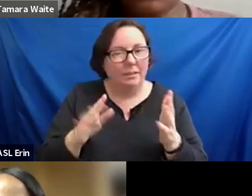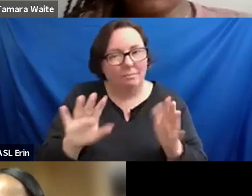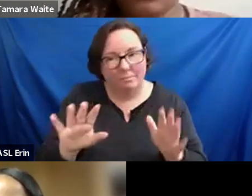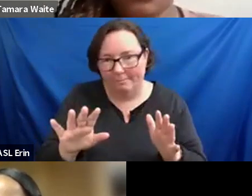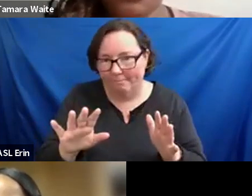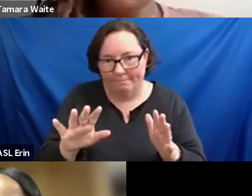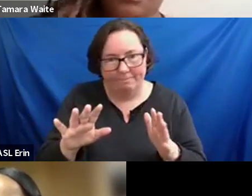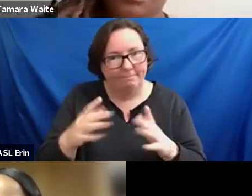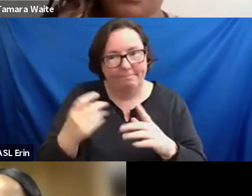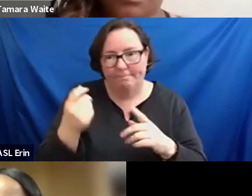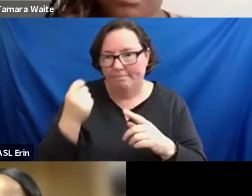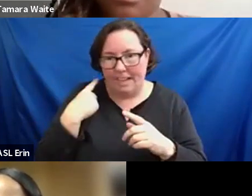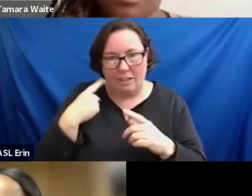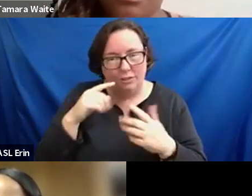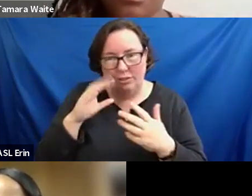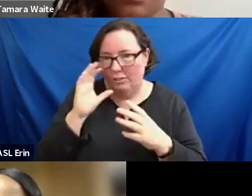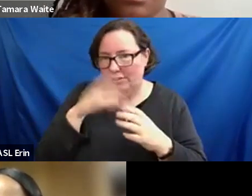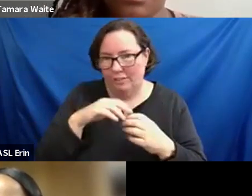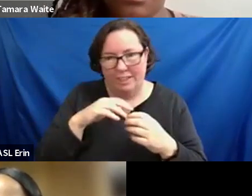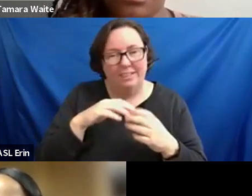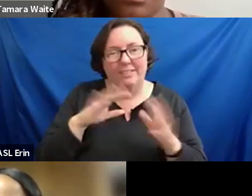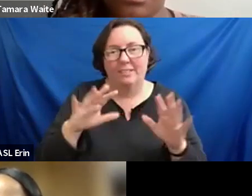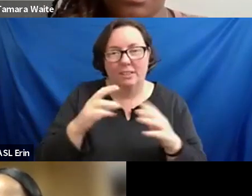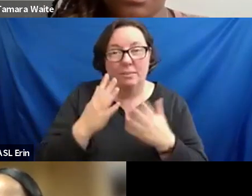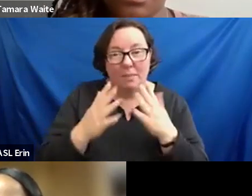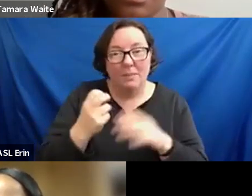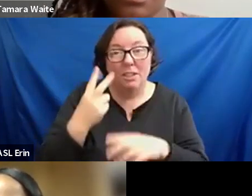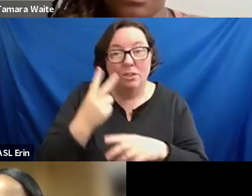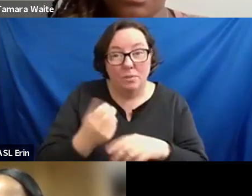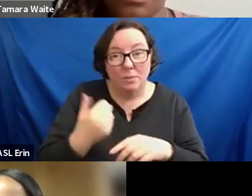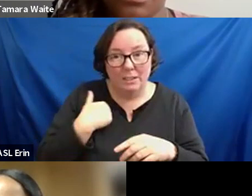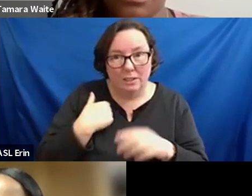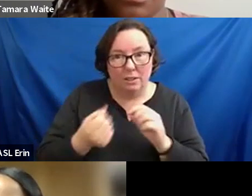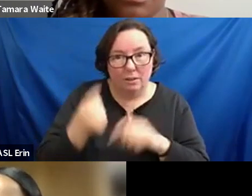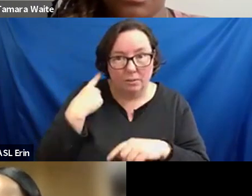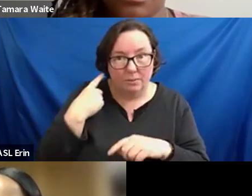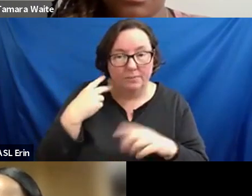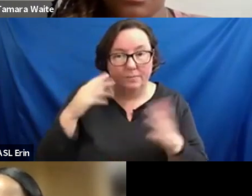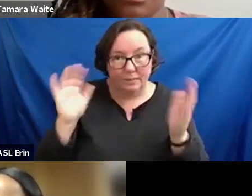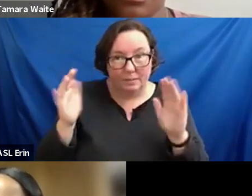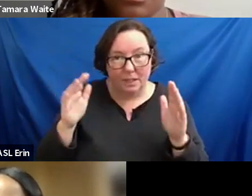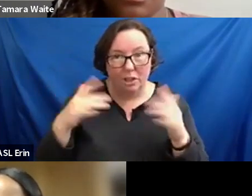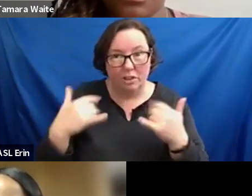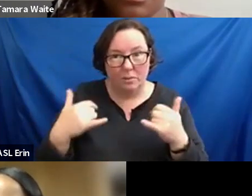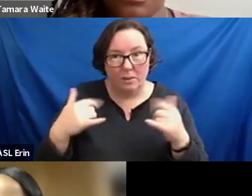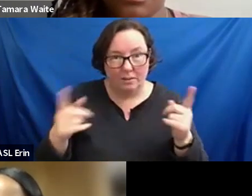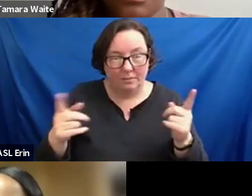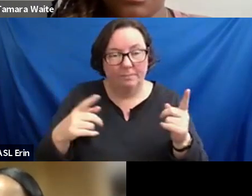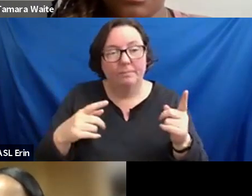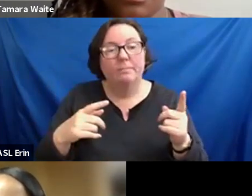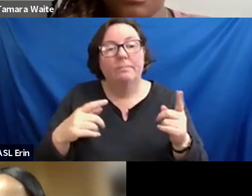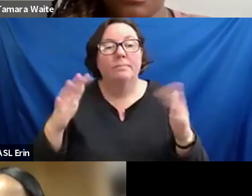assumptions made about that. And so that's why I was just curious about that. And then my last question